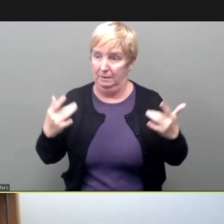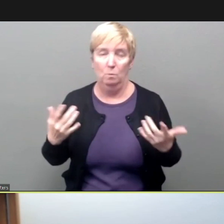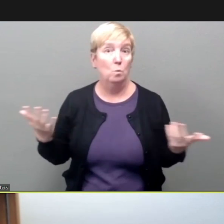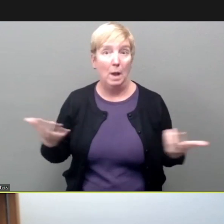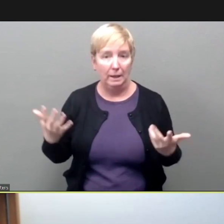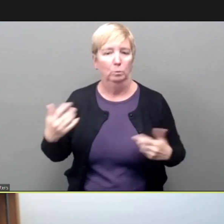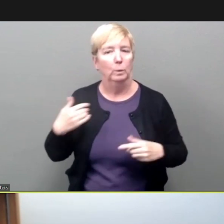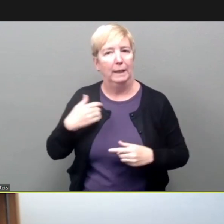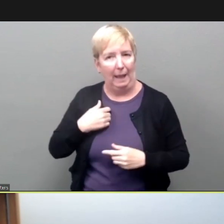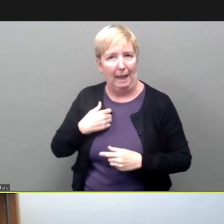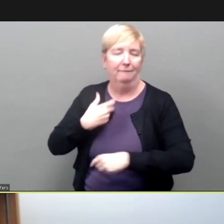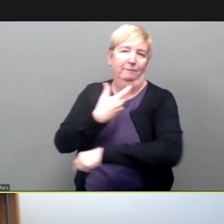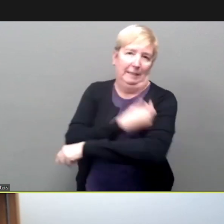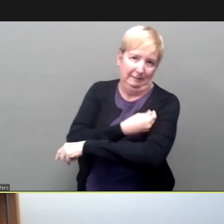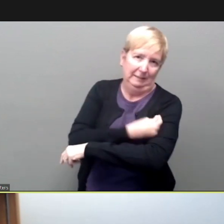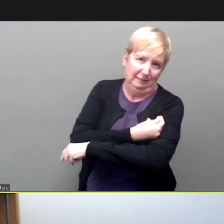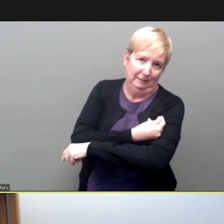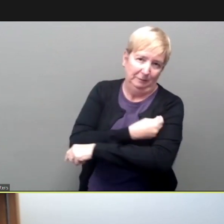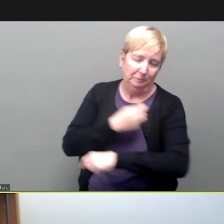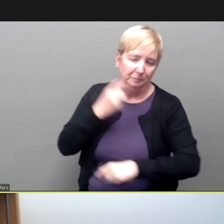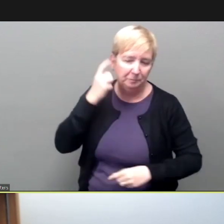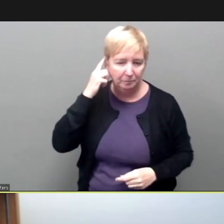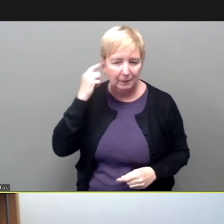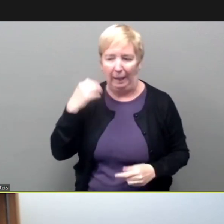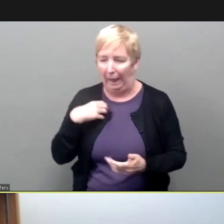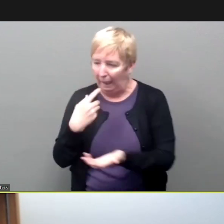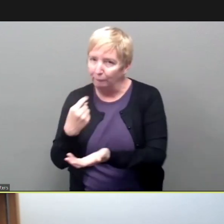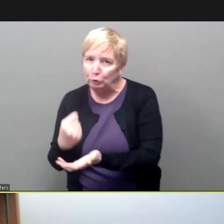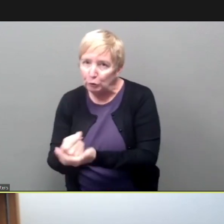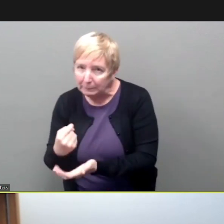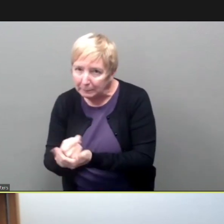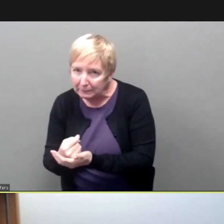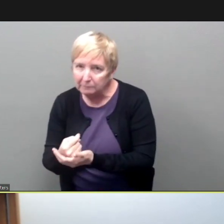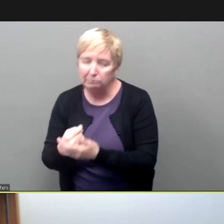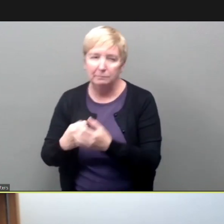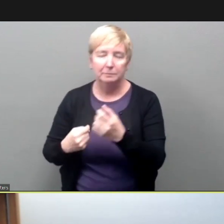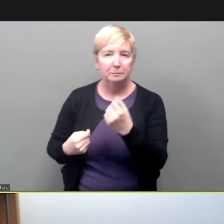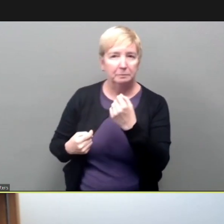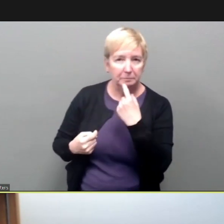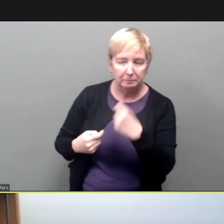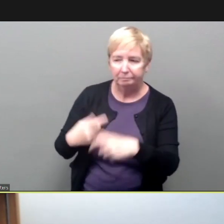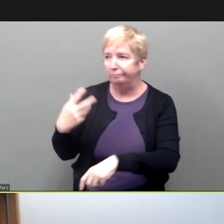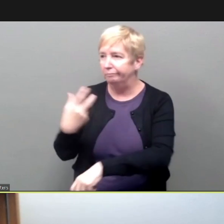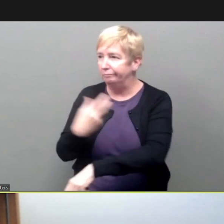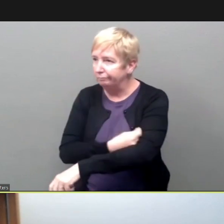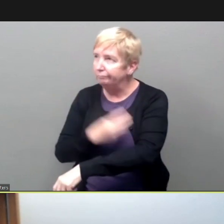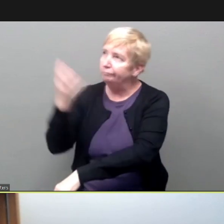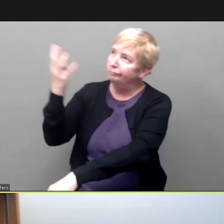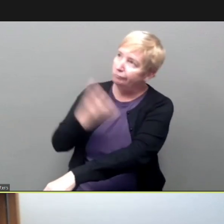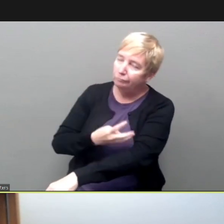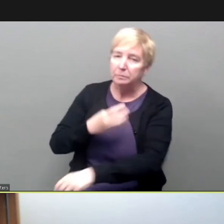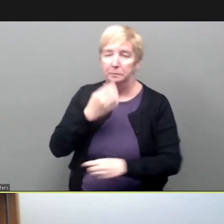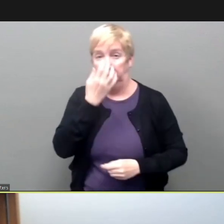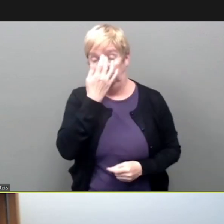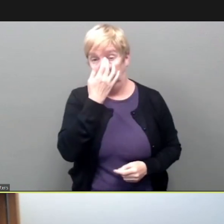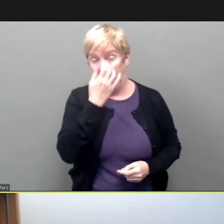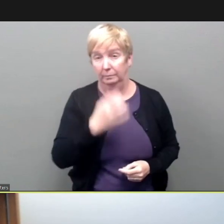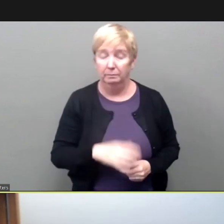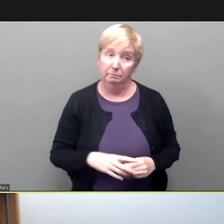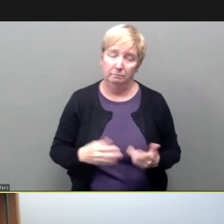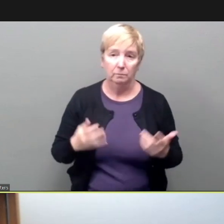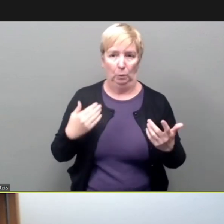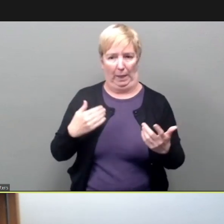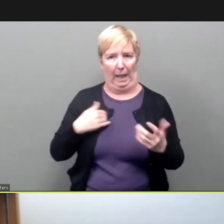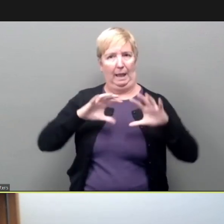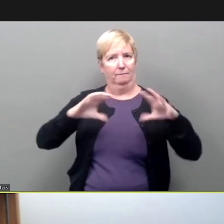countermeasures, such as various treatments that Dr. Scrace talked about, and then certainly vaccination